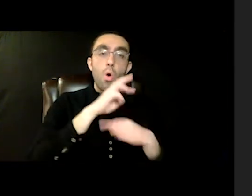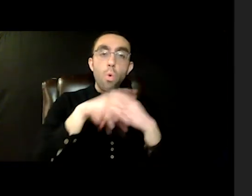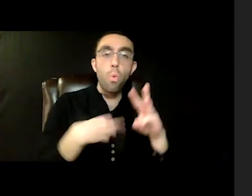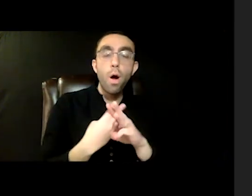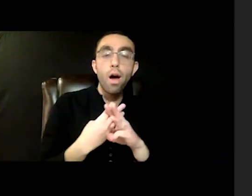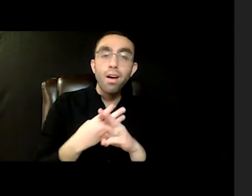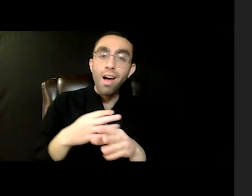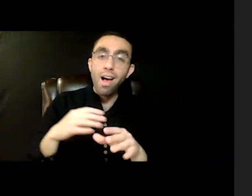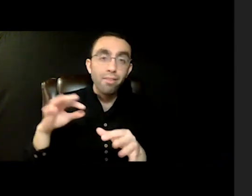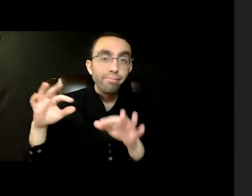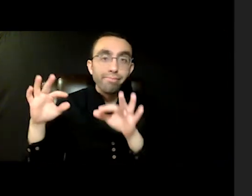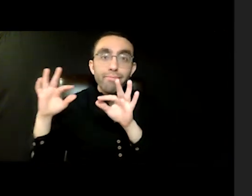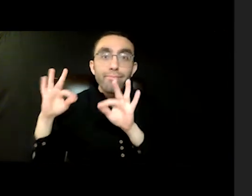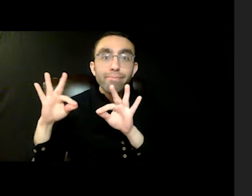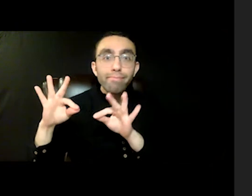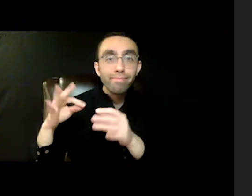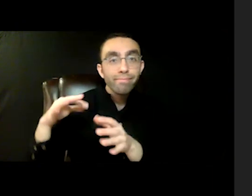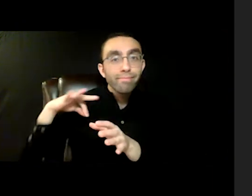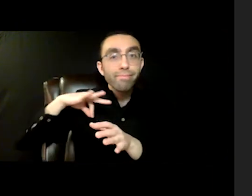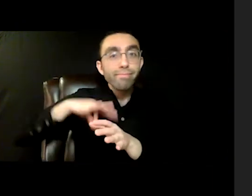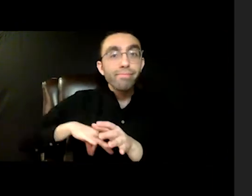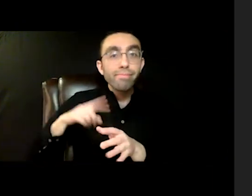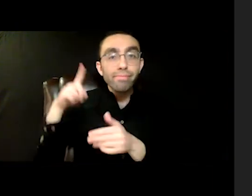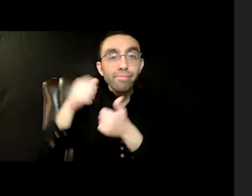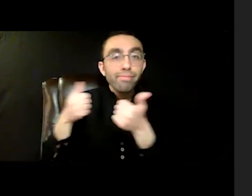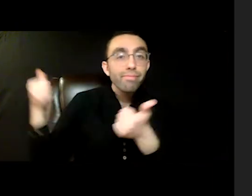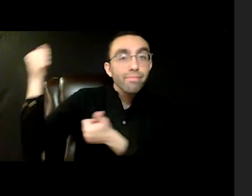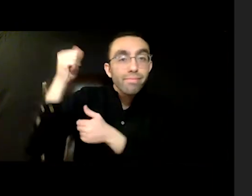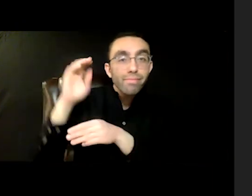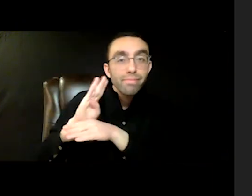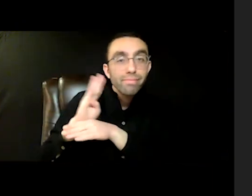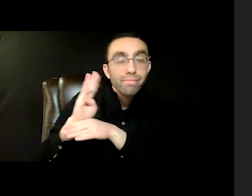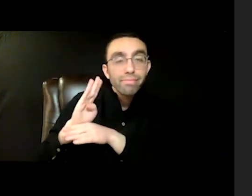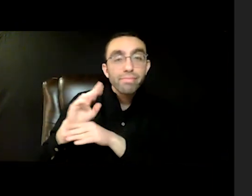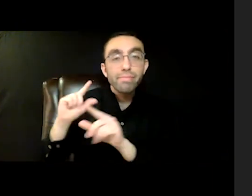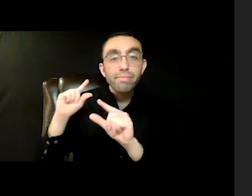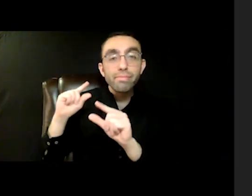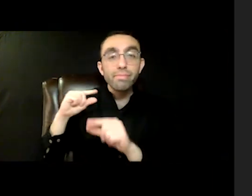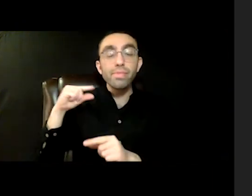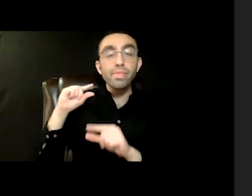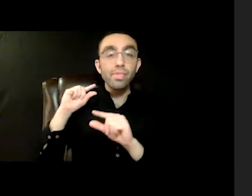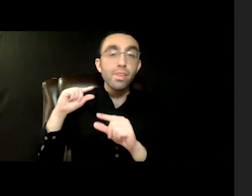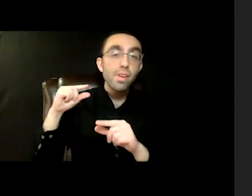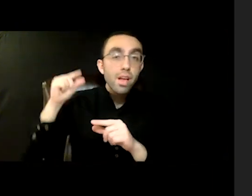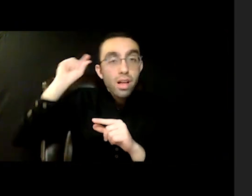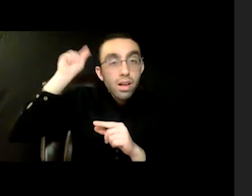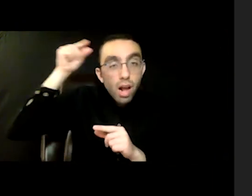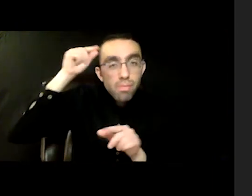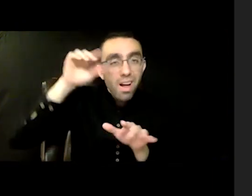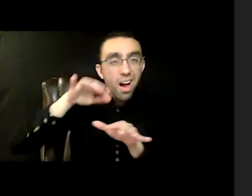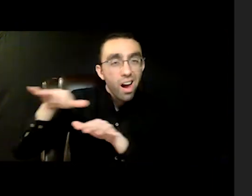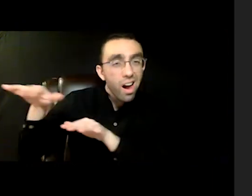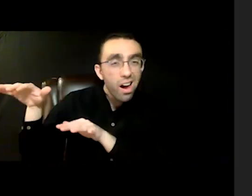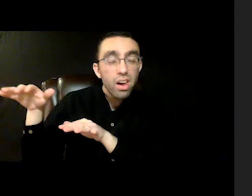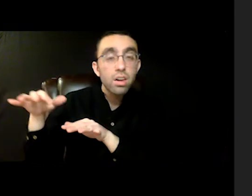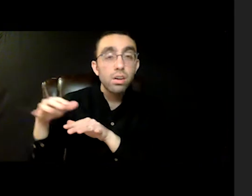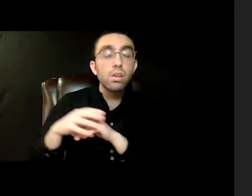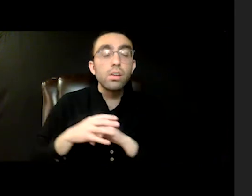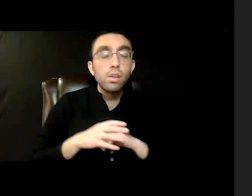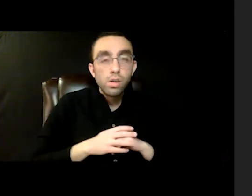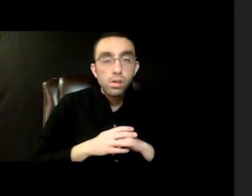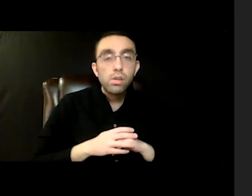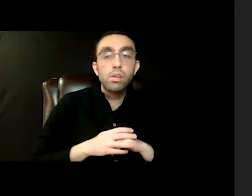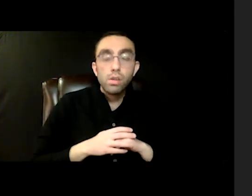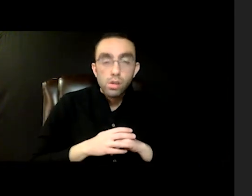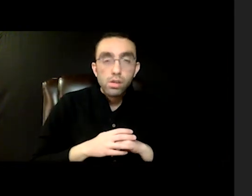where for every dollar of aid, you know, the global south receives in countries in Africa